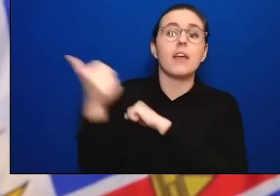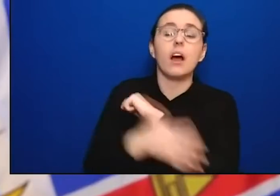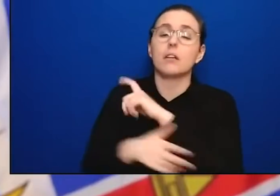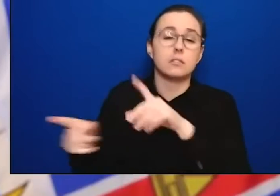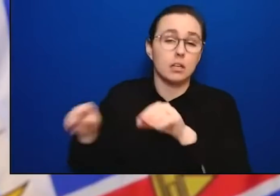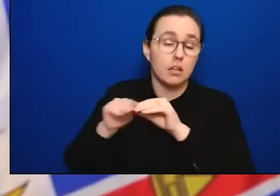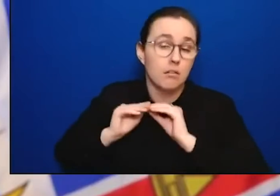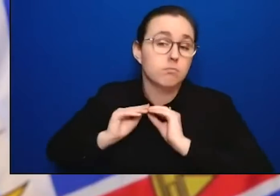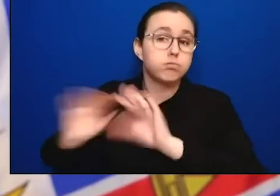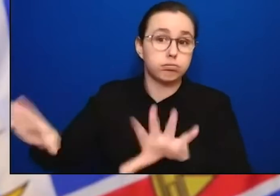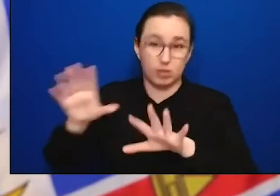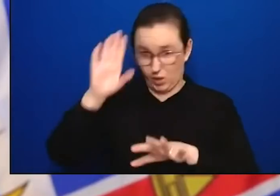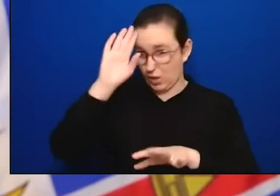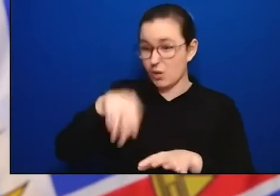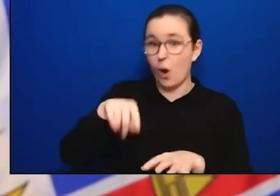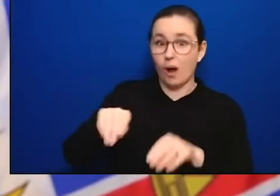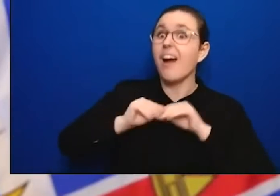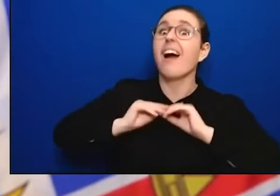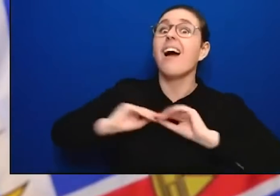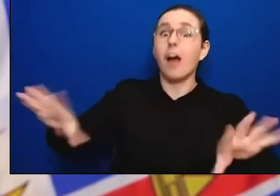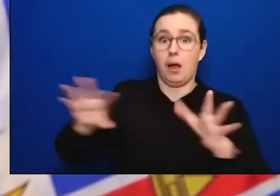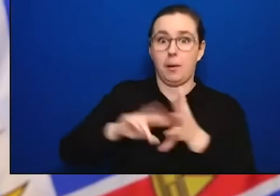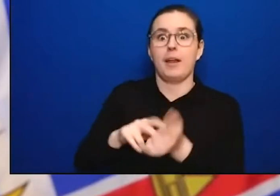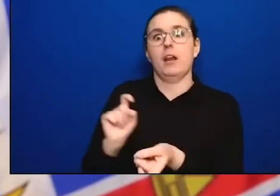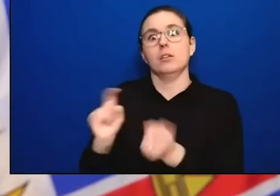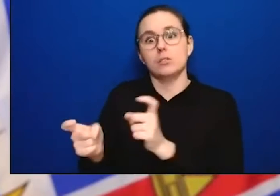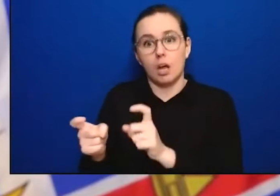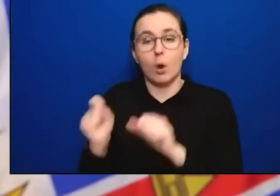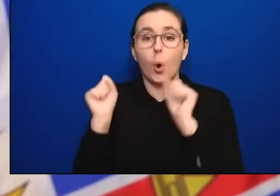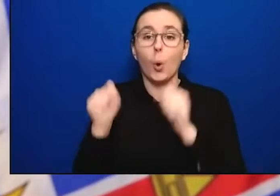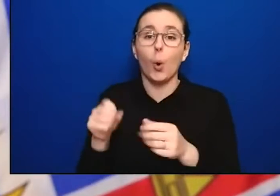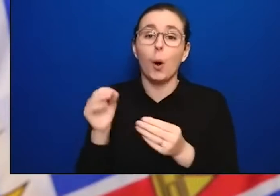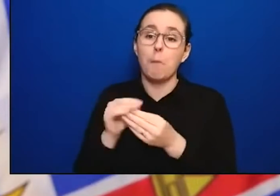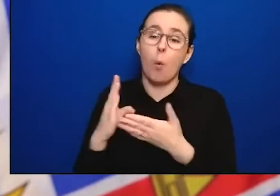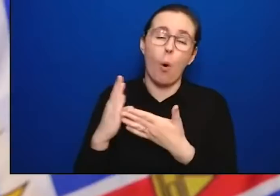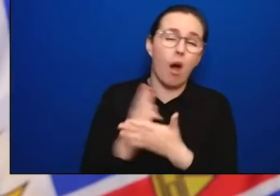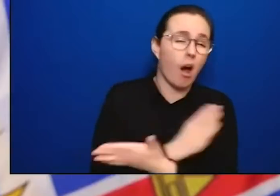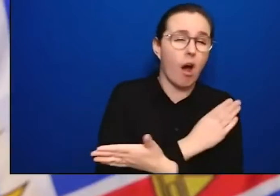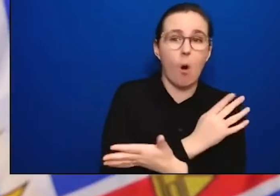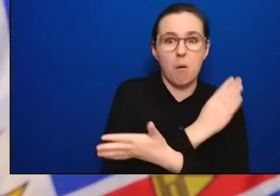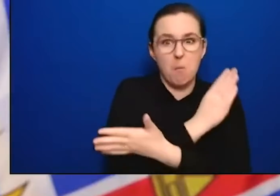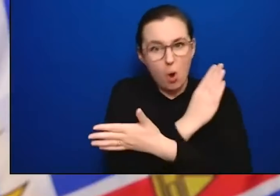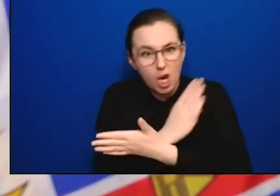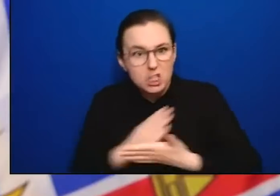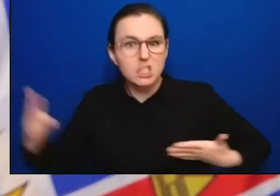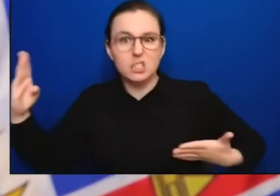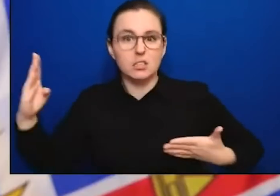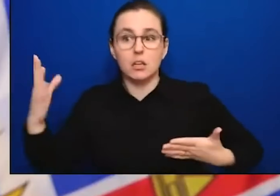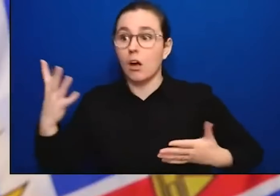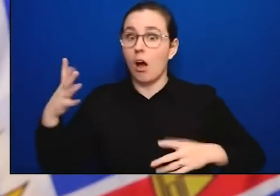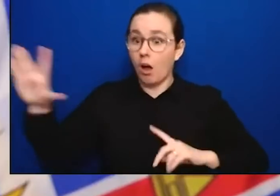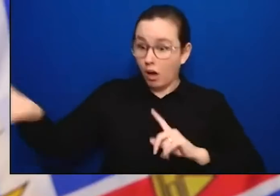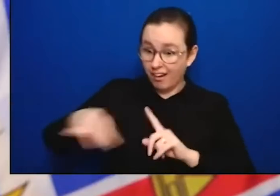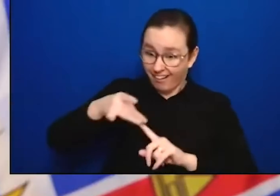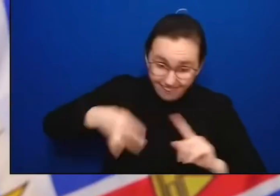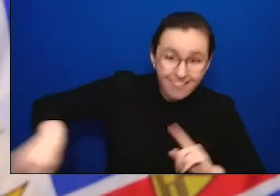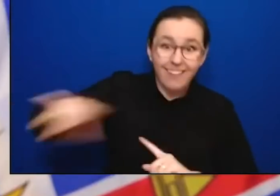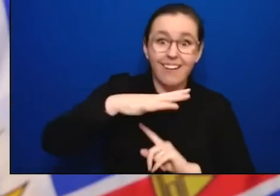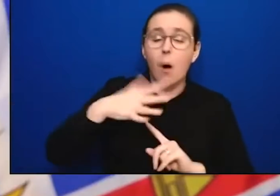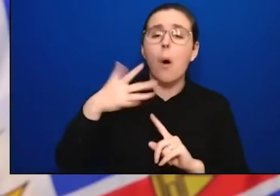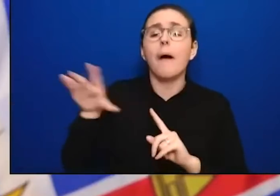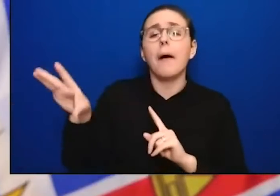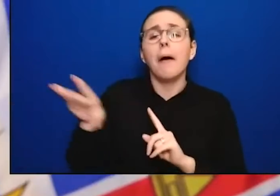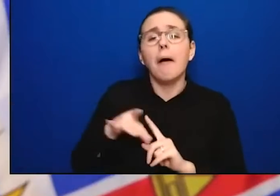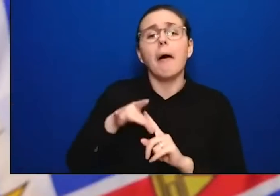spreading very rapidly in many countries around the world. So we don't know what the next strain is going to be like, whether it'll be milder or